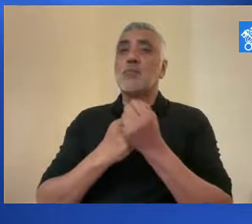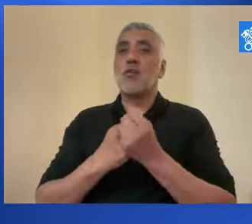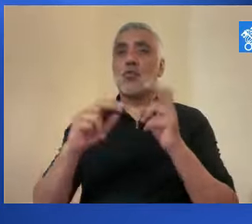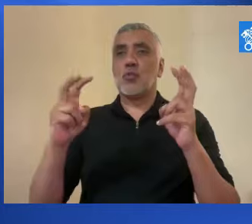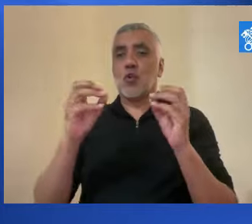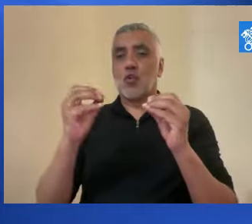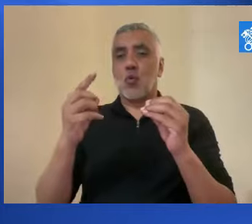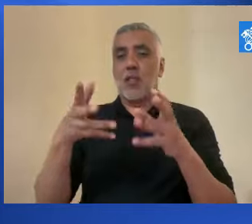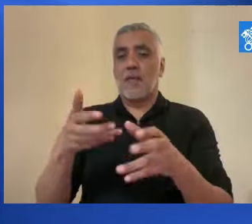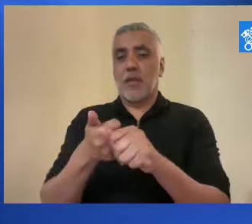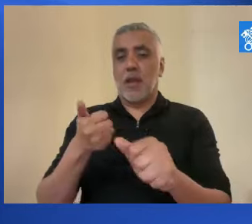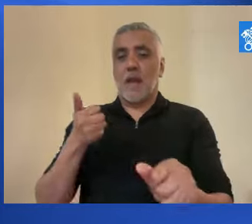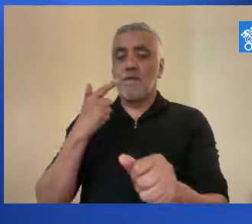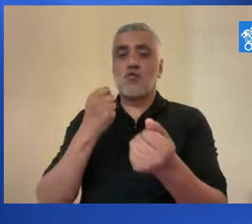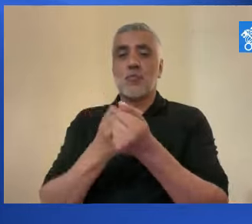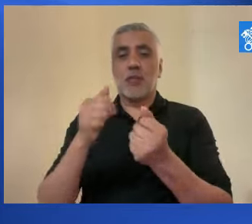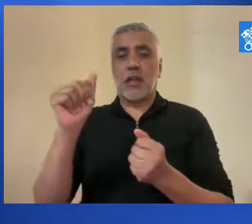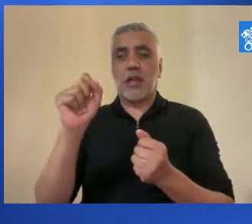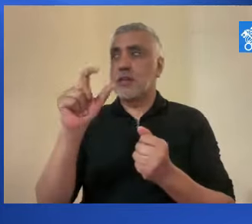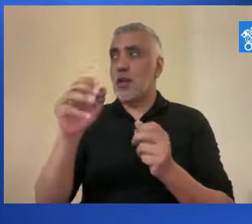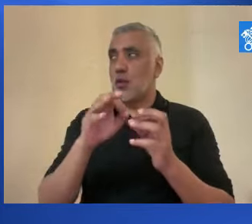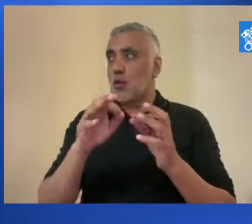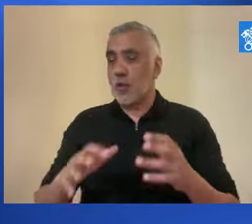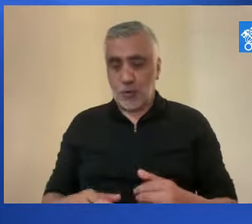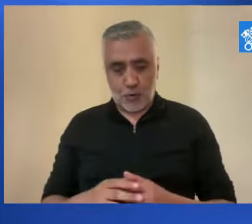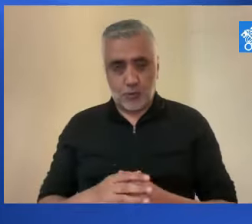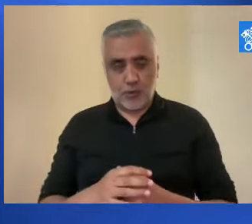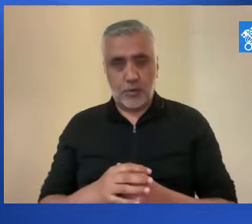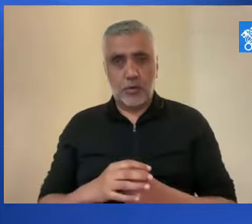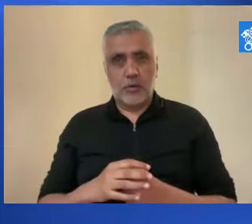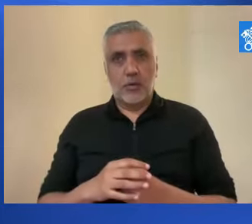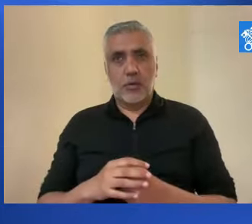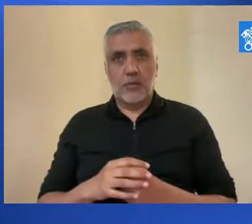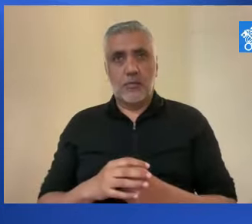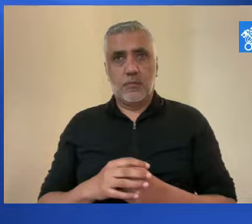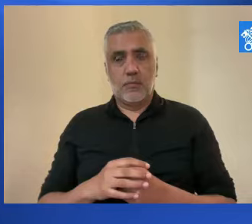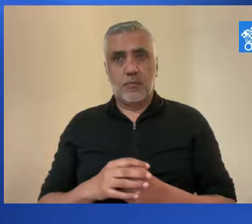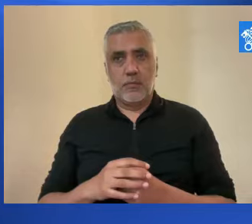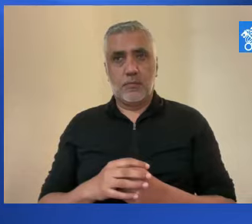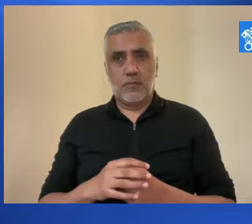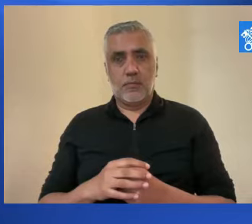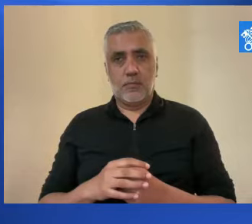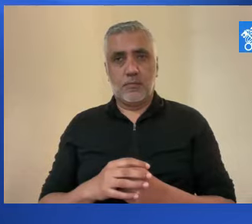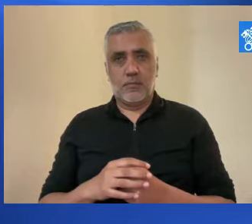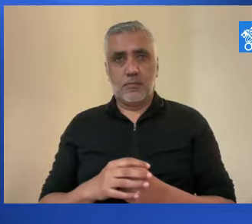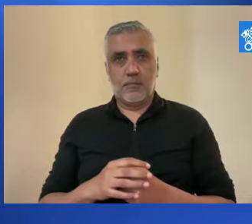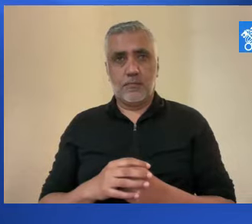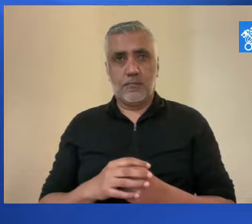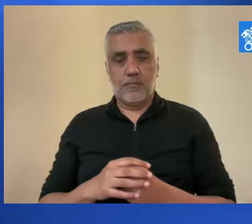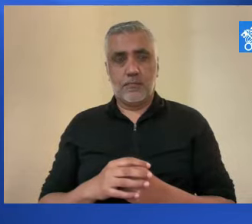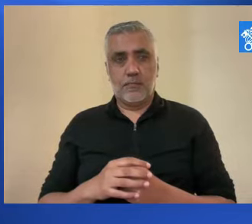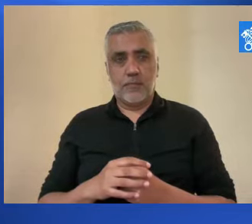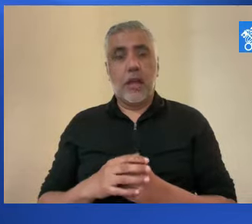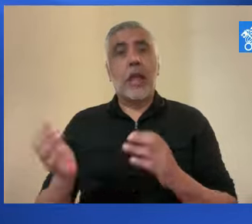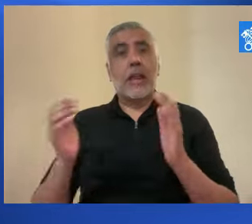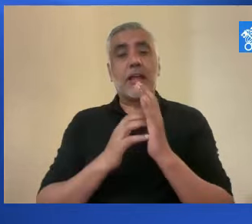EWN TV, Uganda Catholic Television, Catholic TV, Luminous Radio India, or via any local or diocesan radio station around the